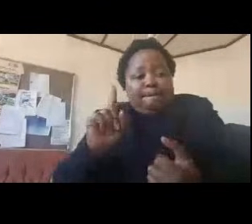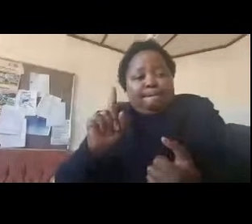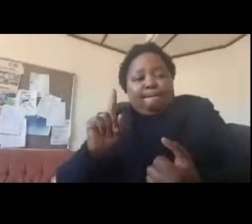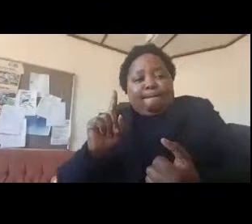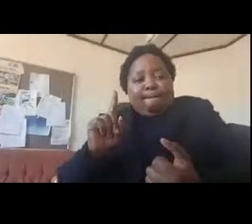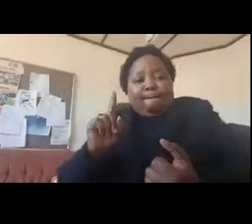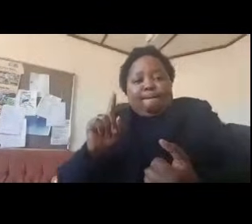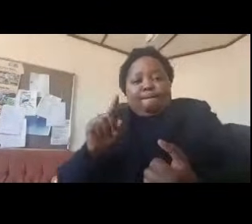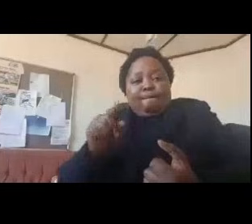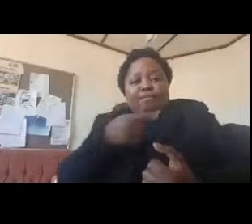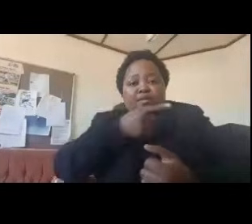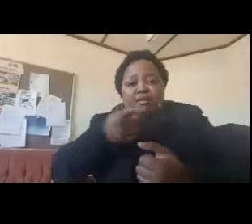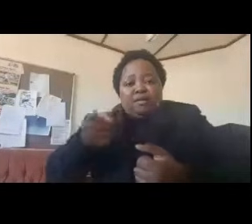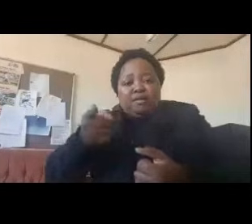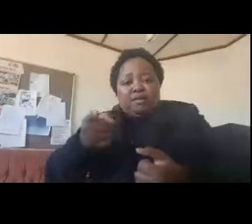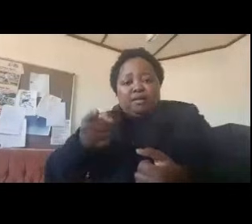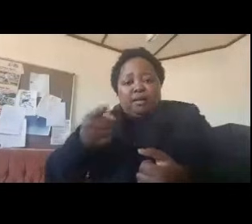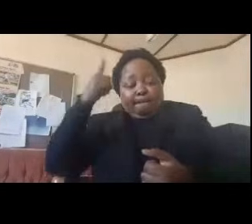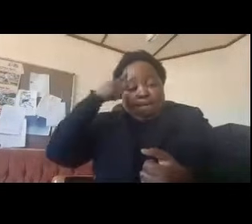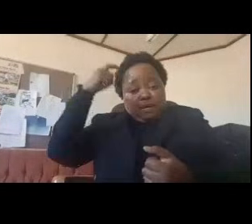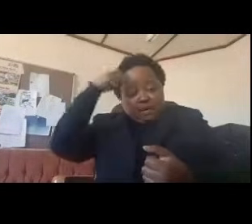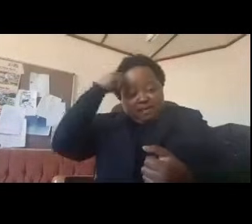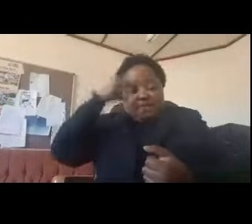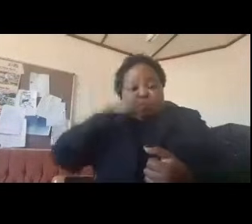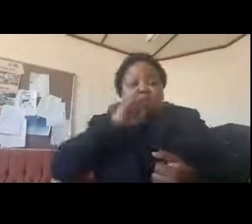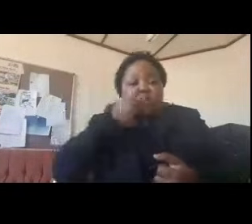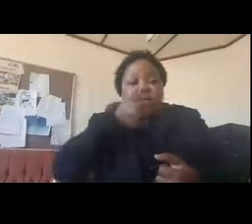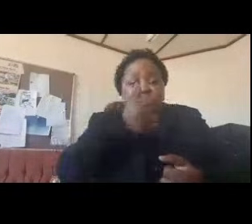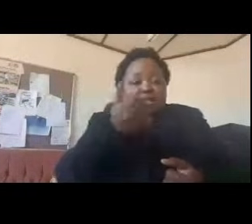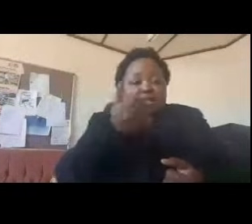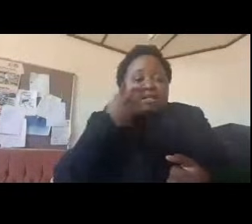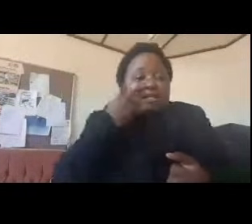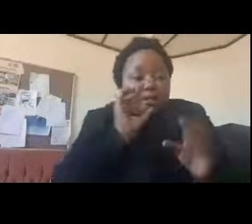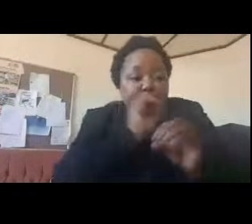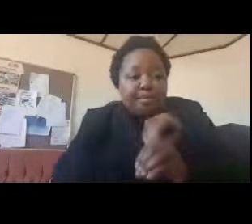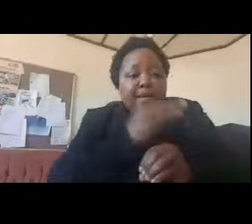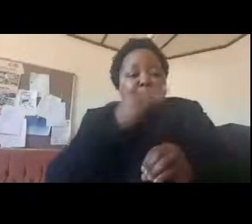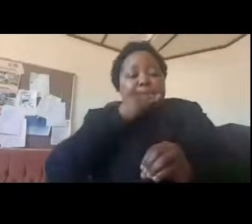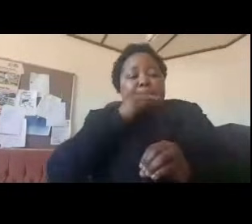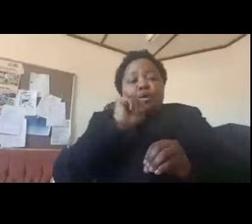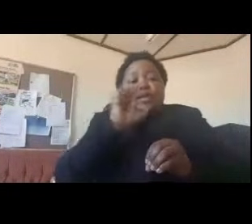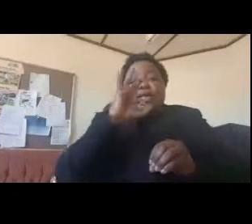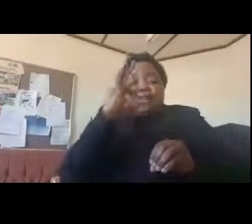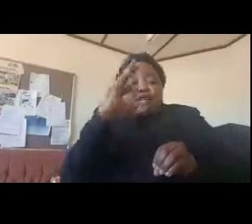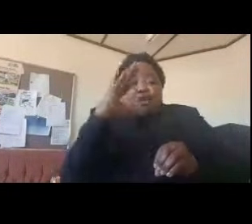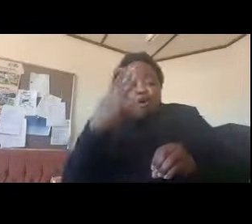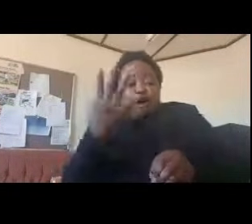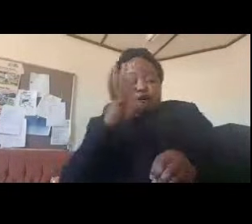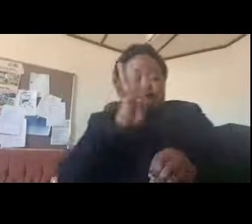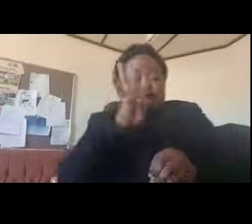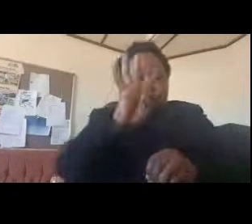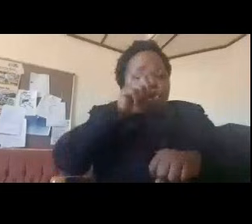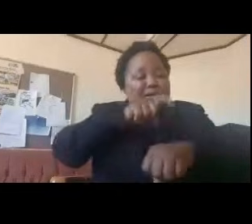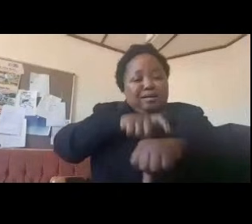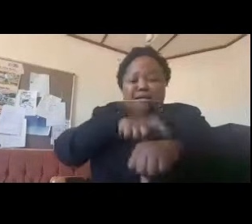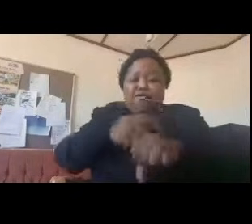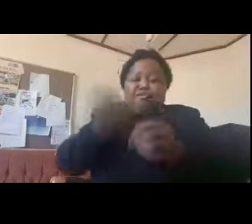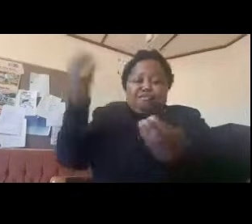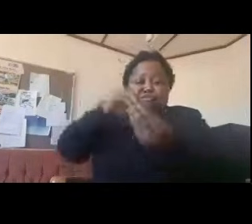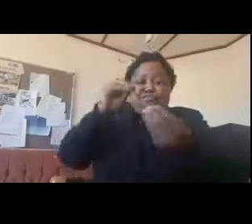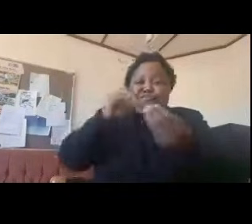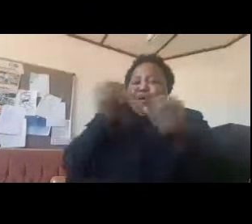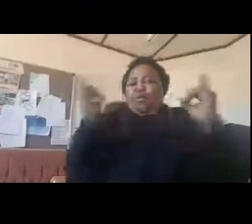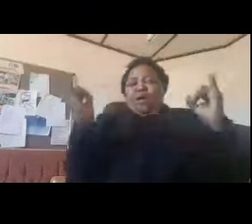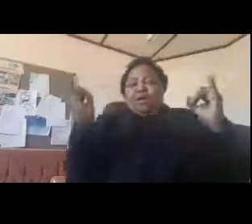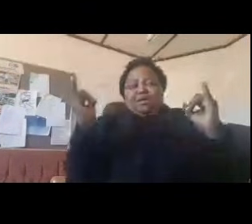her invisible. And when she is invisible, she's 3 to 4 times more likely to be abused, because the